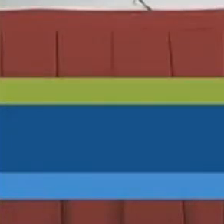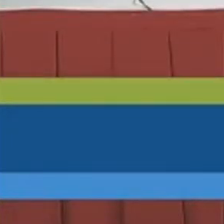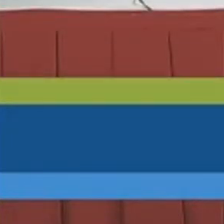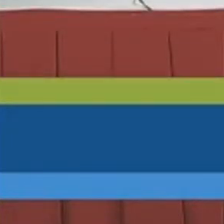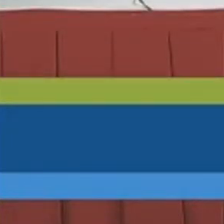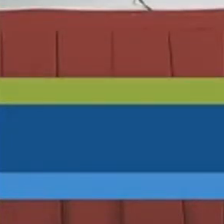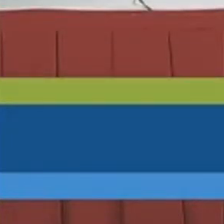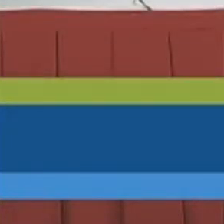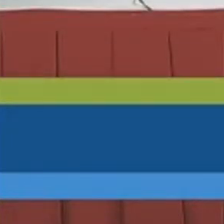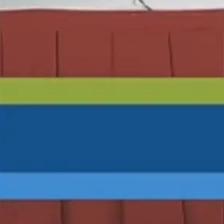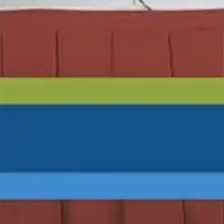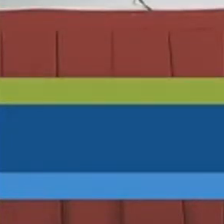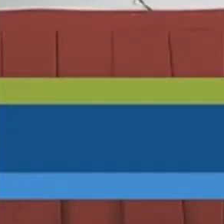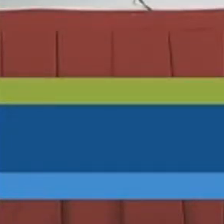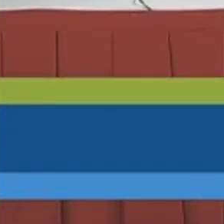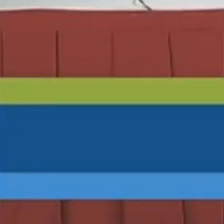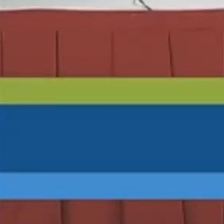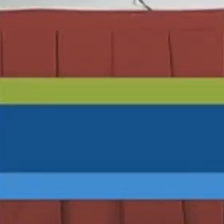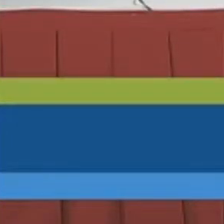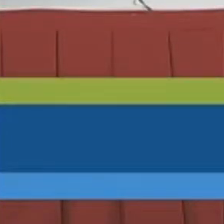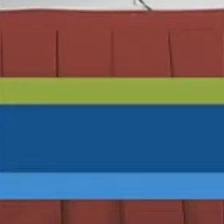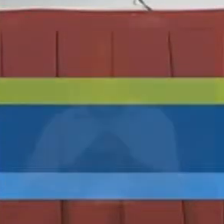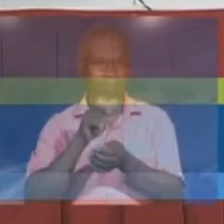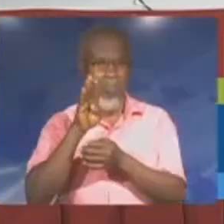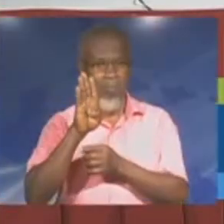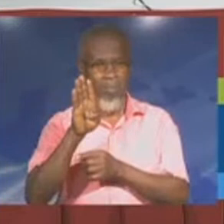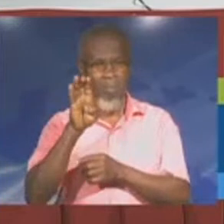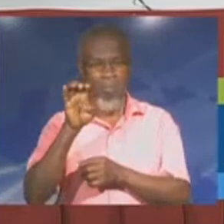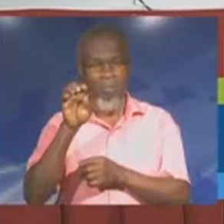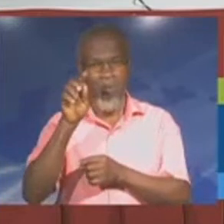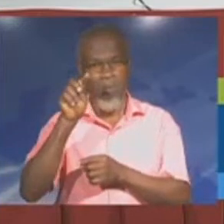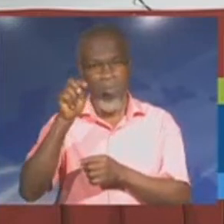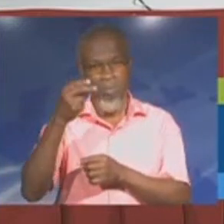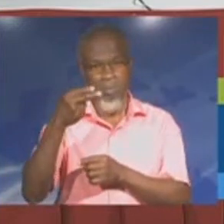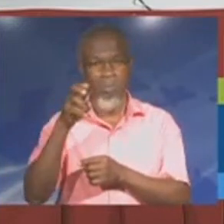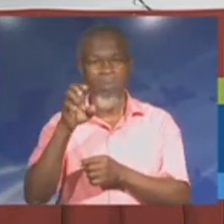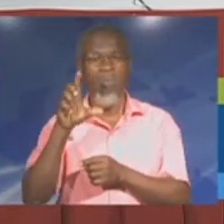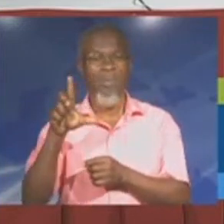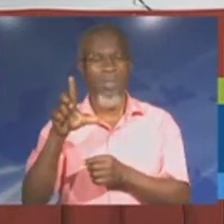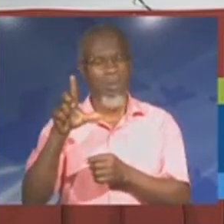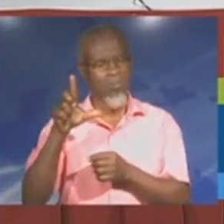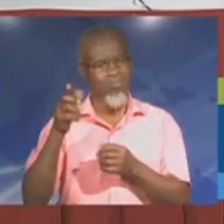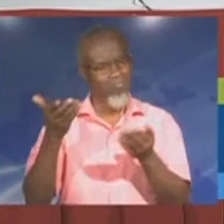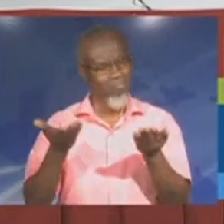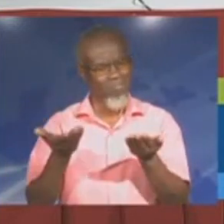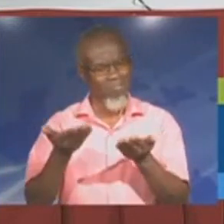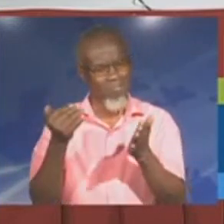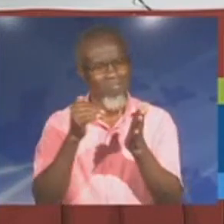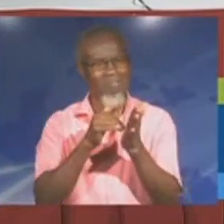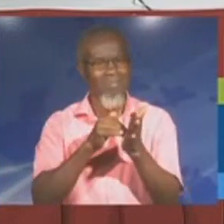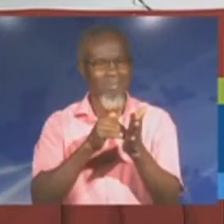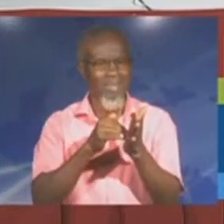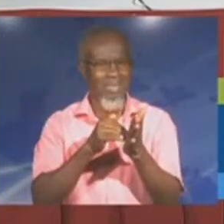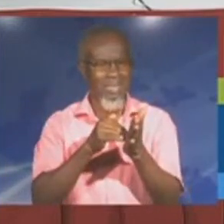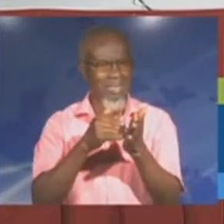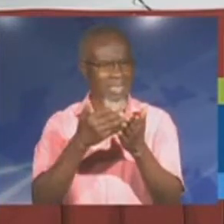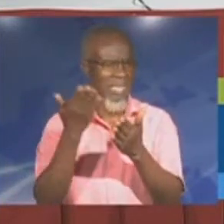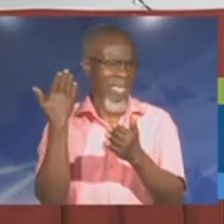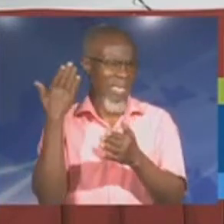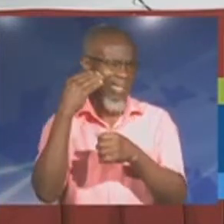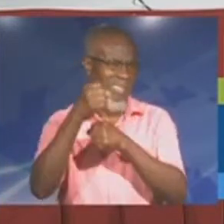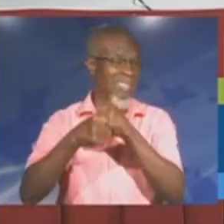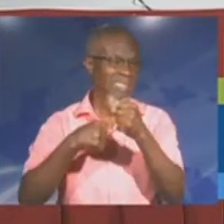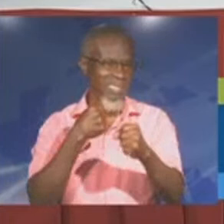We welcome back Nurse Bettel to the media conference. Last year, Nurse Smith-Bettel shared